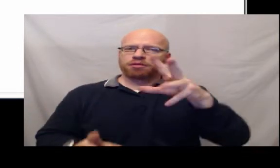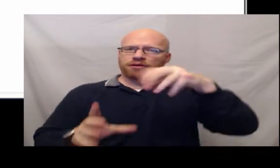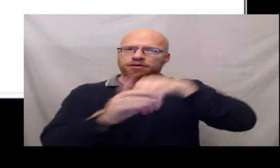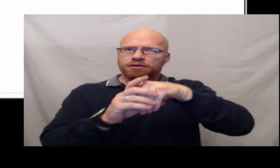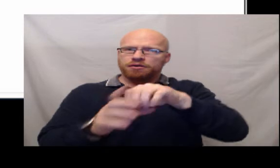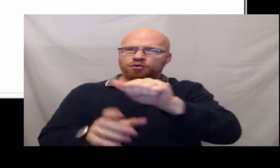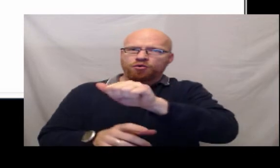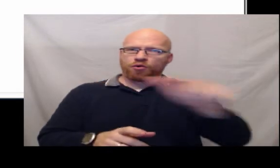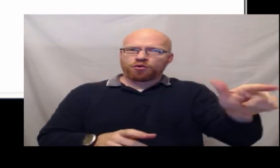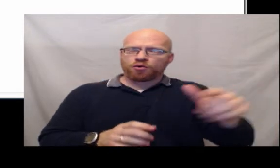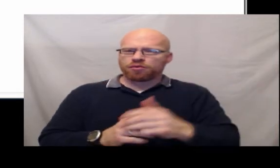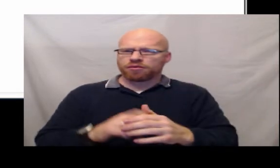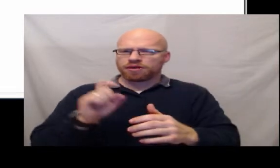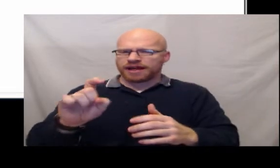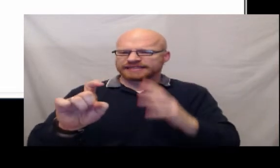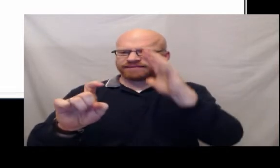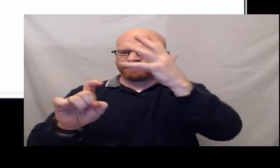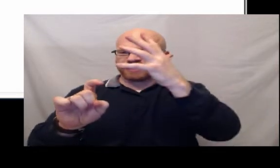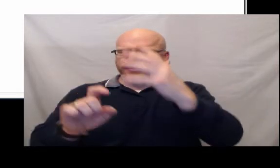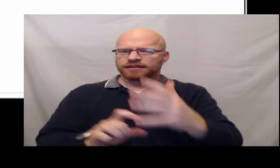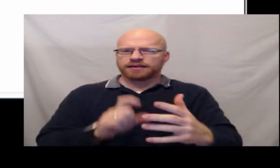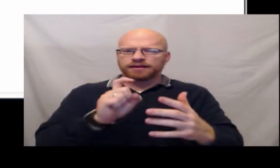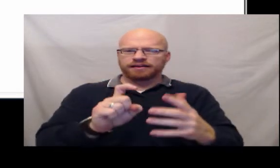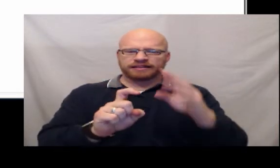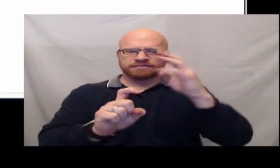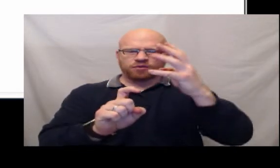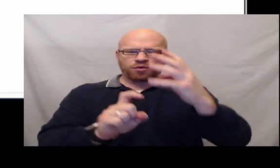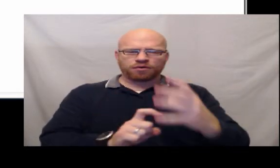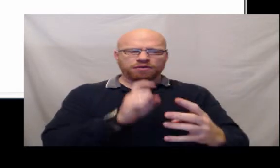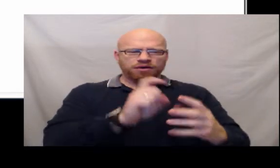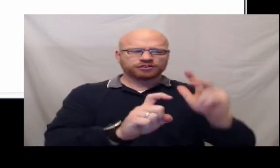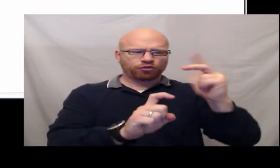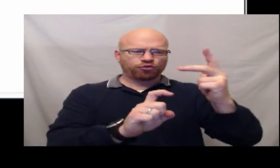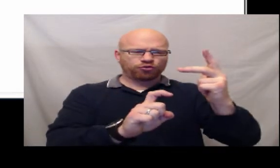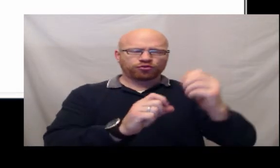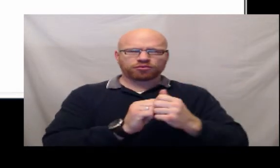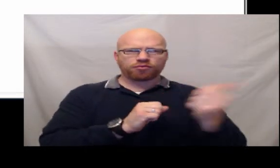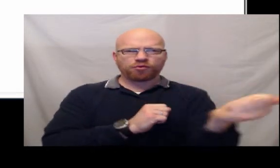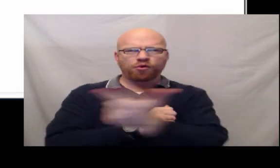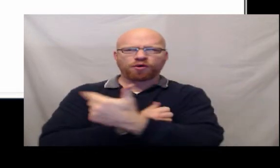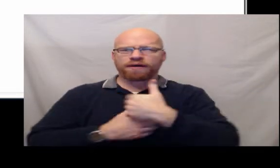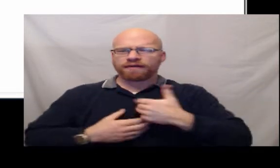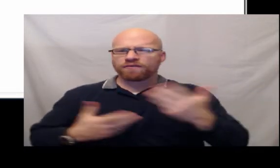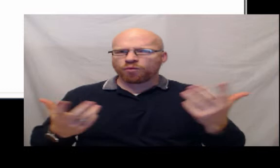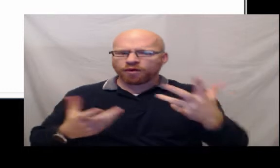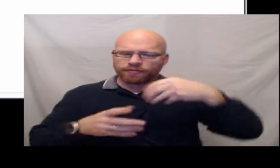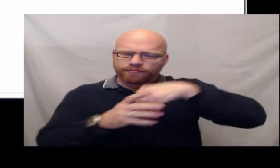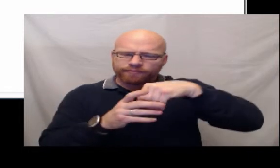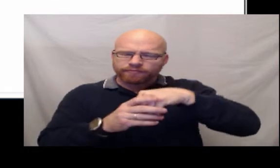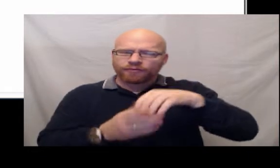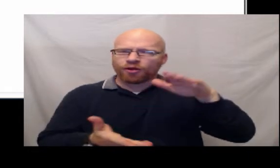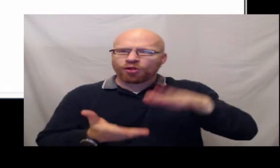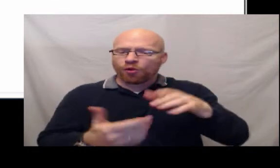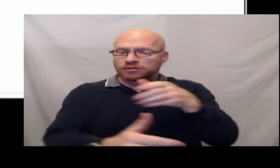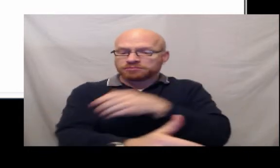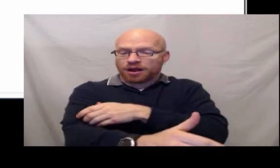variable. Now, variables can be in common too. I have x to the fifth, x to the fourth, and x to the